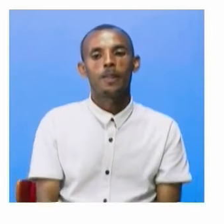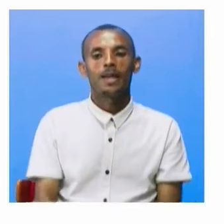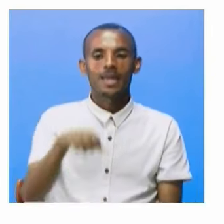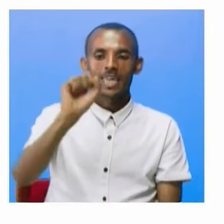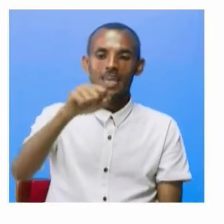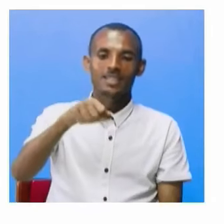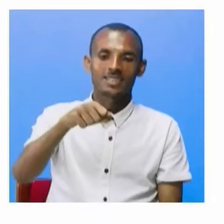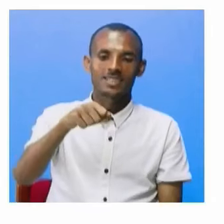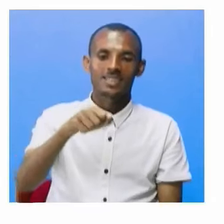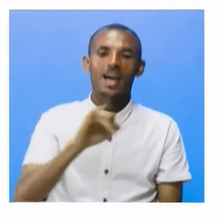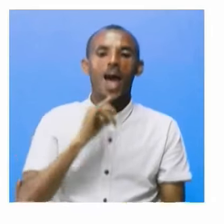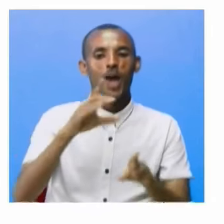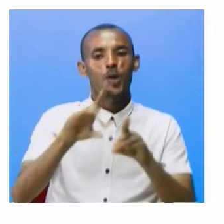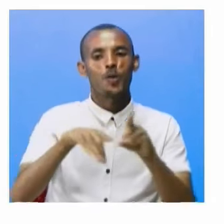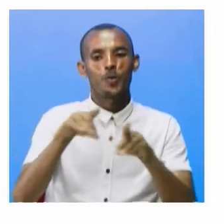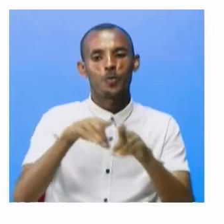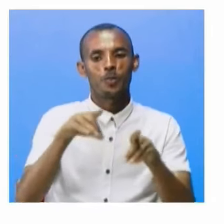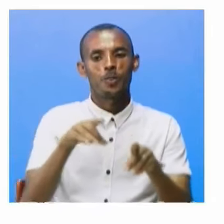Yes, I do.